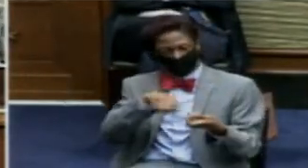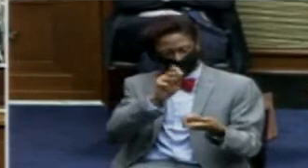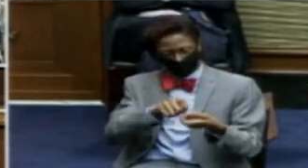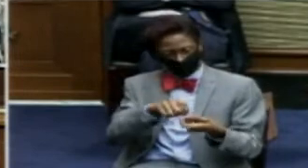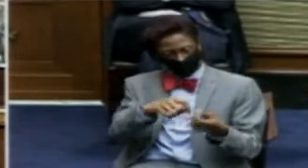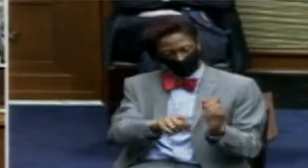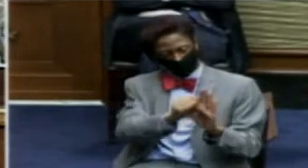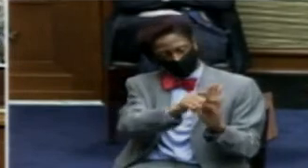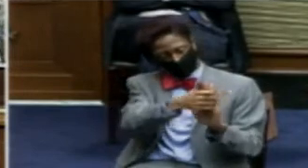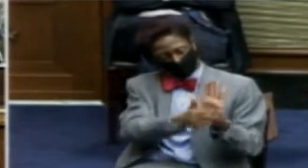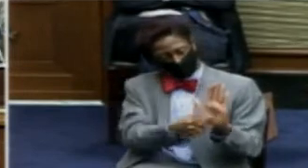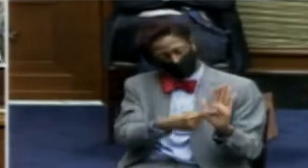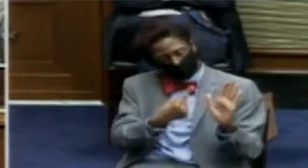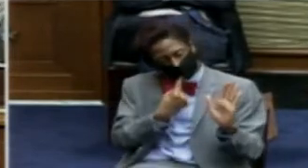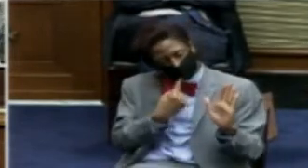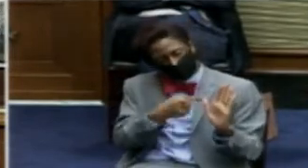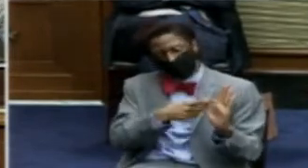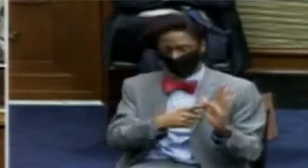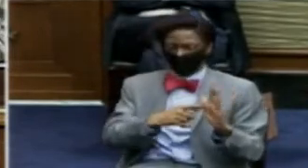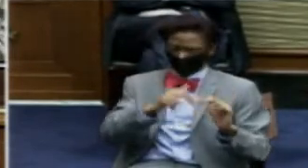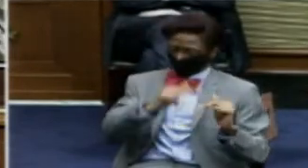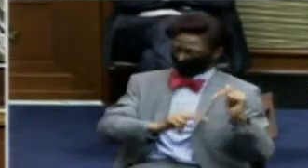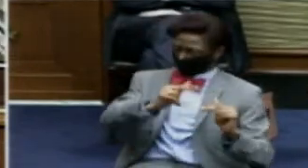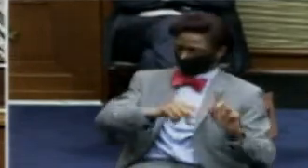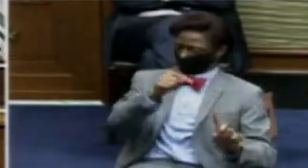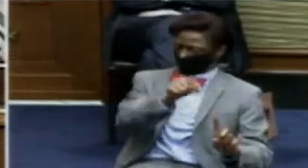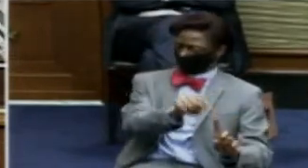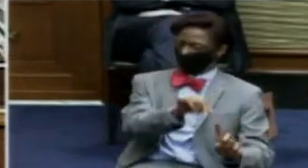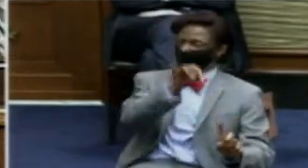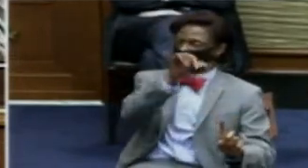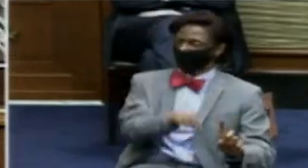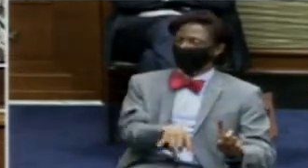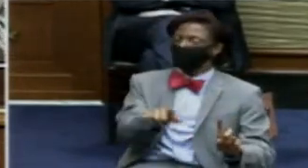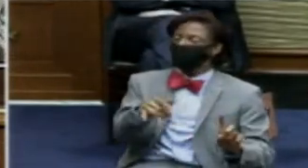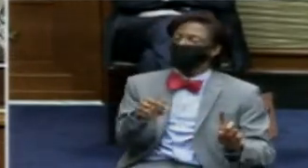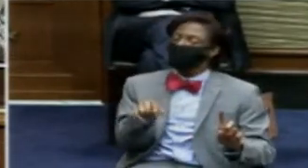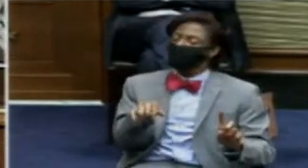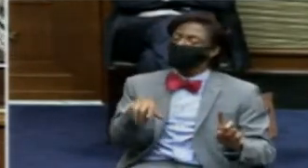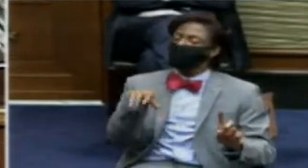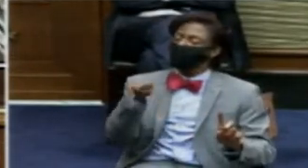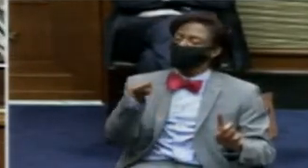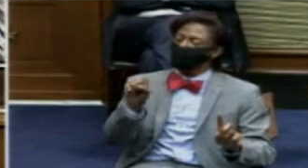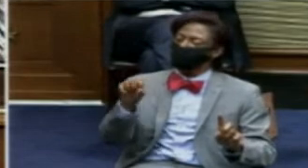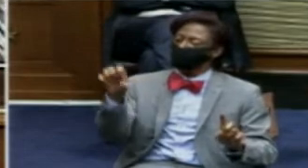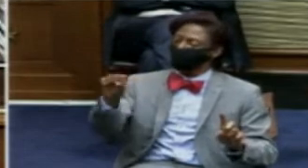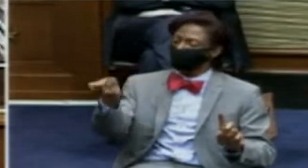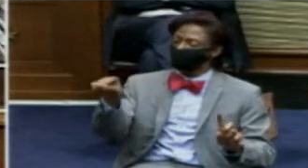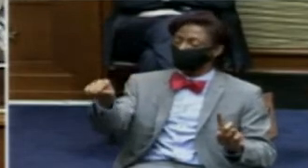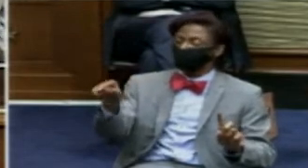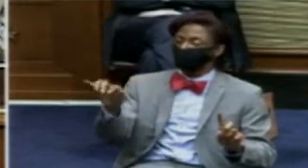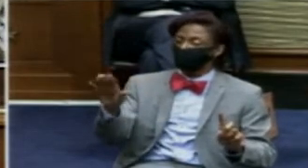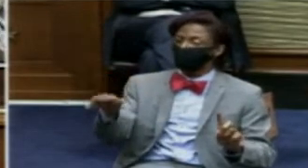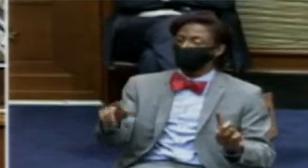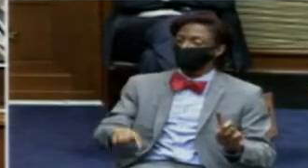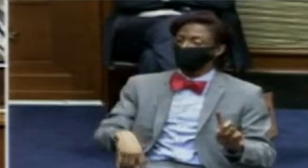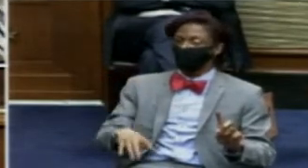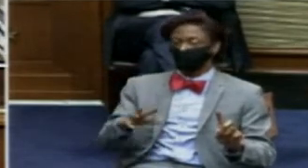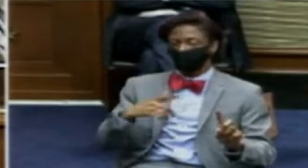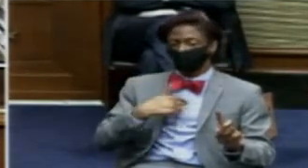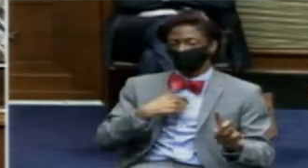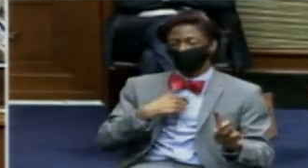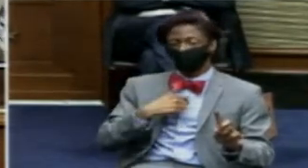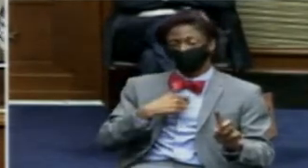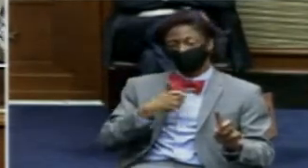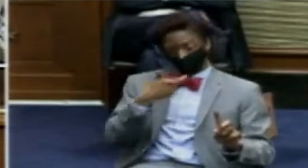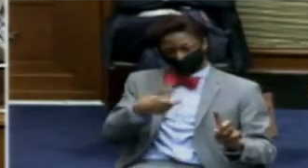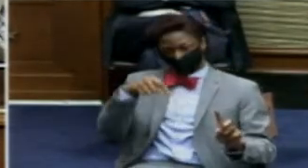statutory construction. Ms. Schwartz, the text of watching this hearing, does